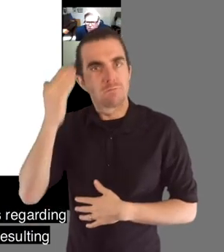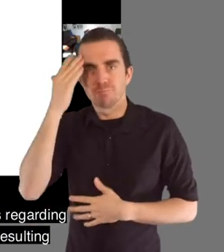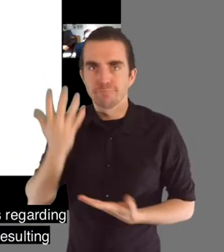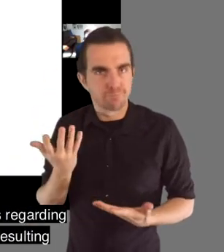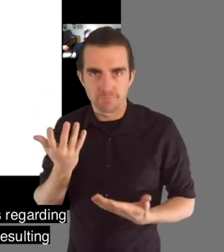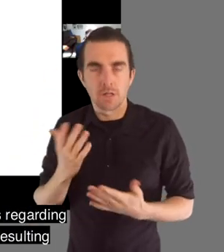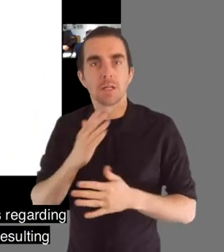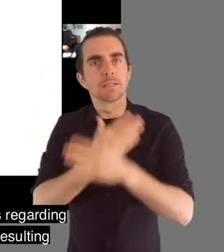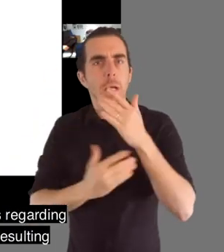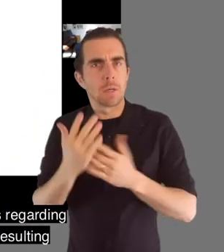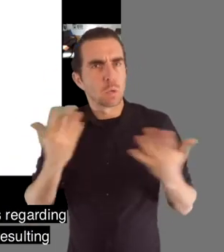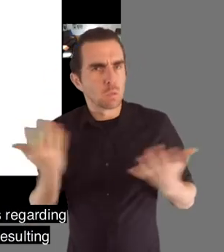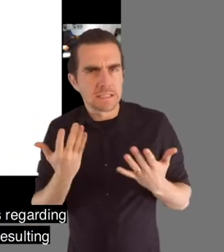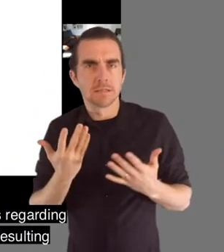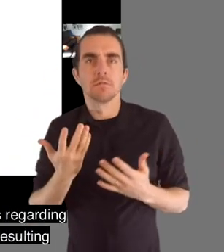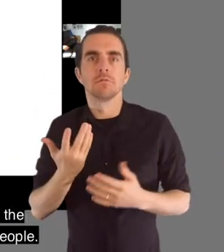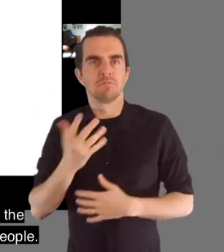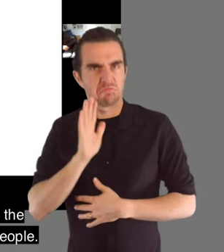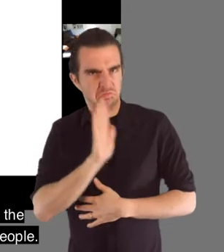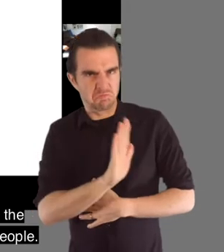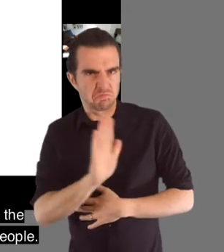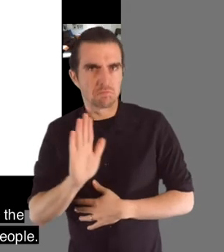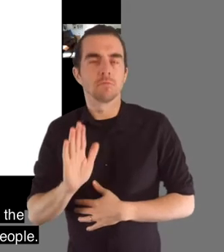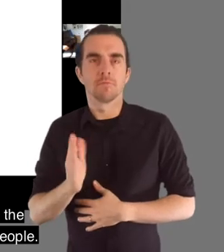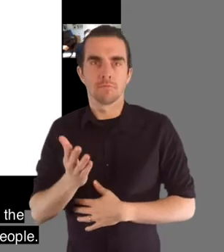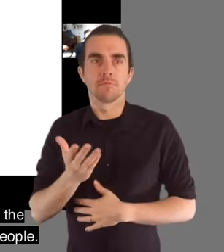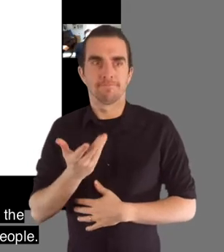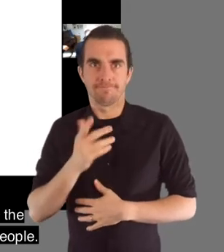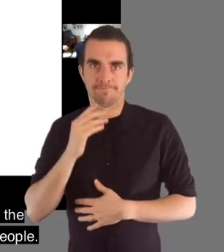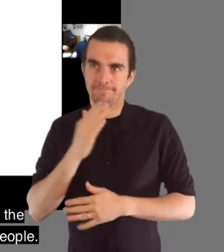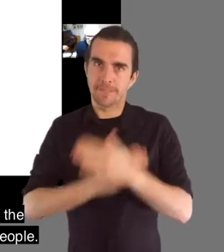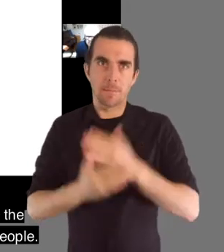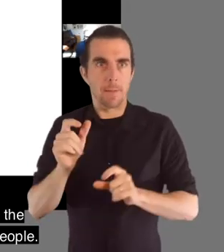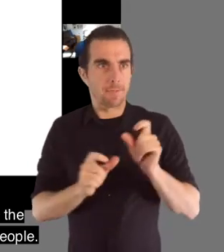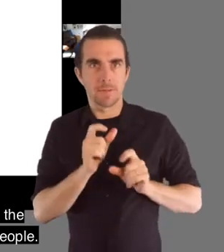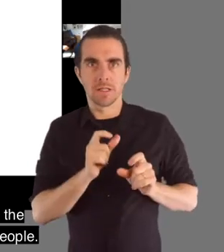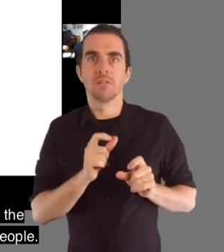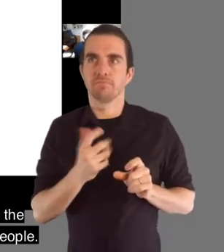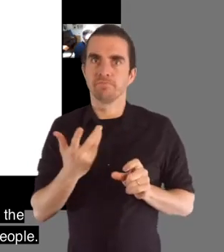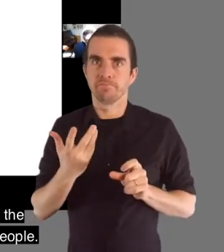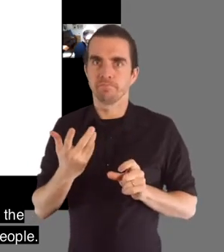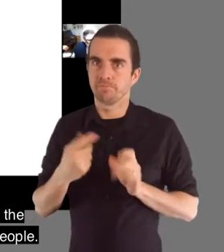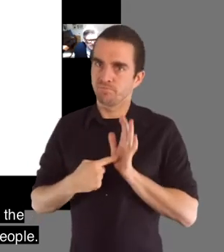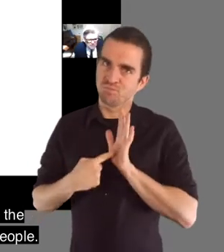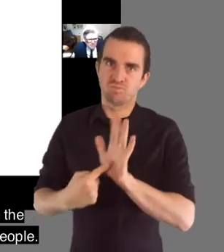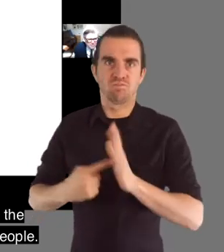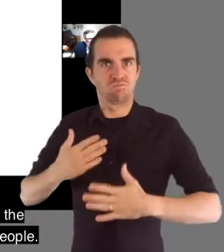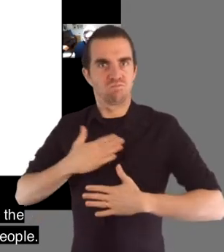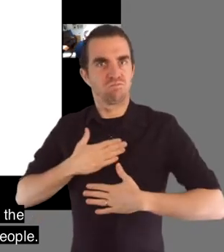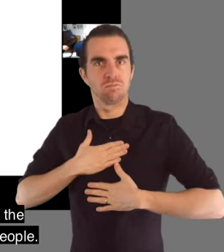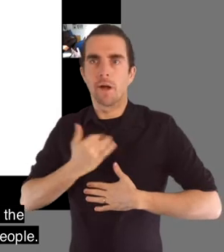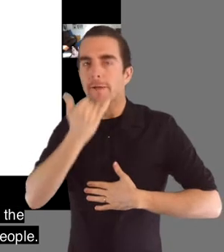regarding the causes of disability and the resulting characteristics is a key factor in the stigma experienced by disabled people.